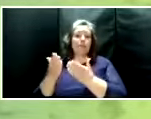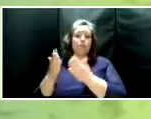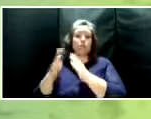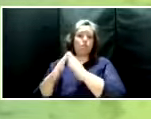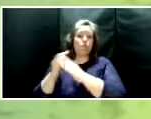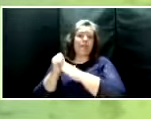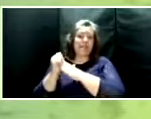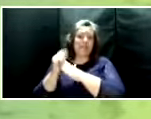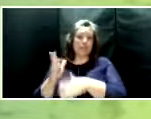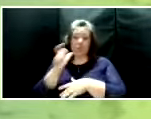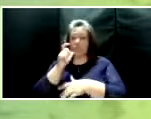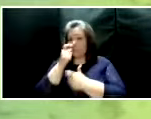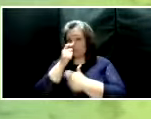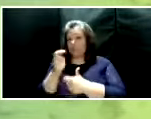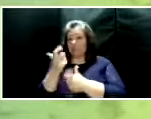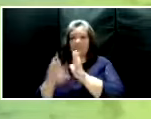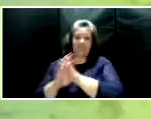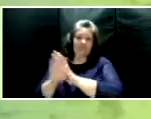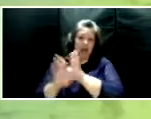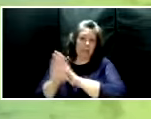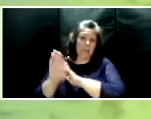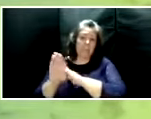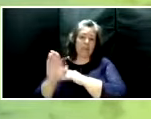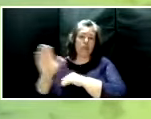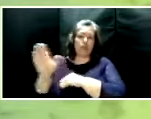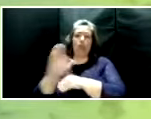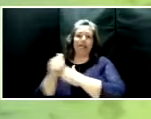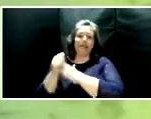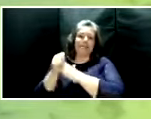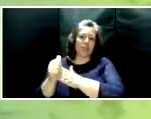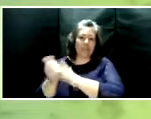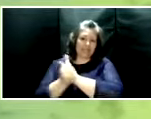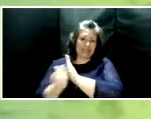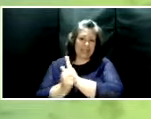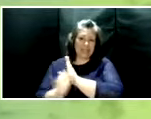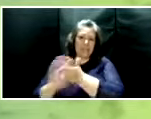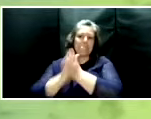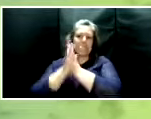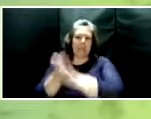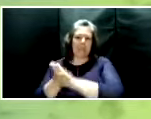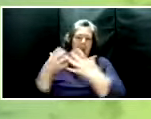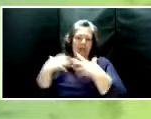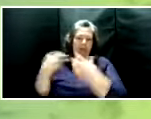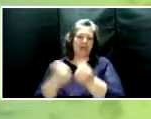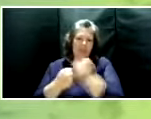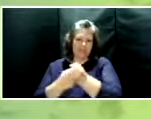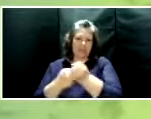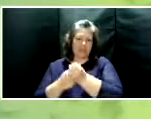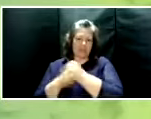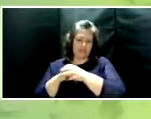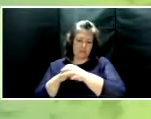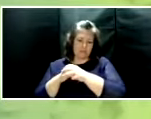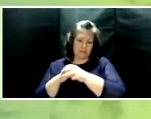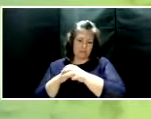who is interested in developing and strengthening their leadership skills and becoming a health advocate.